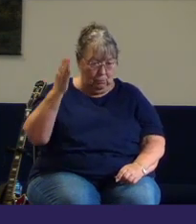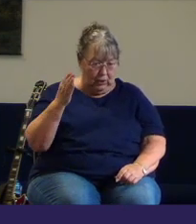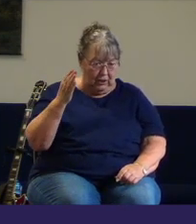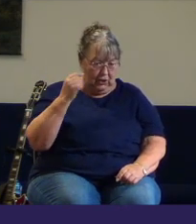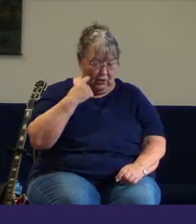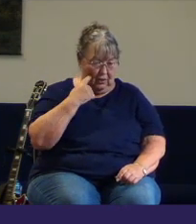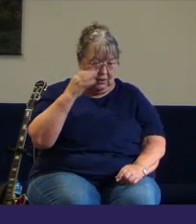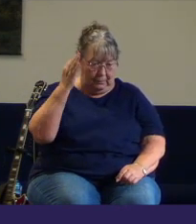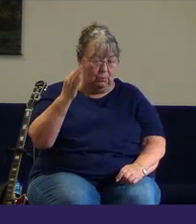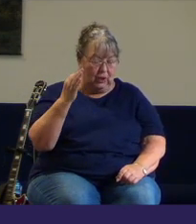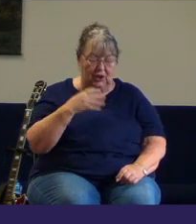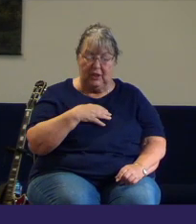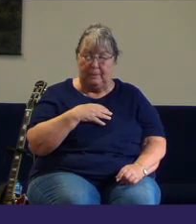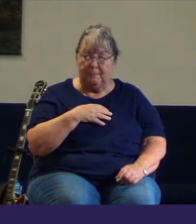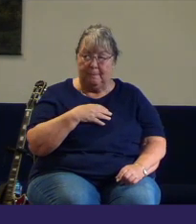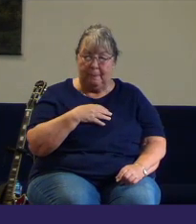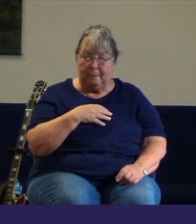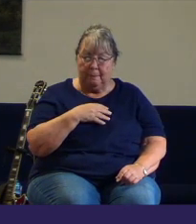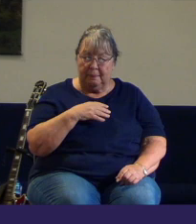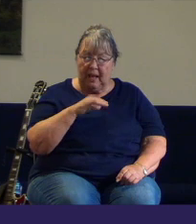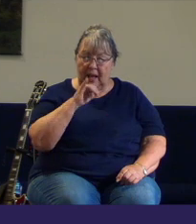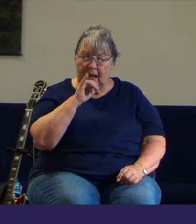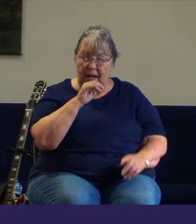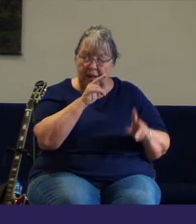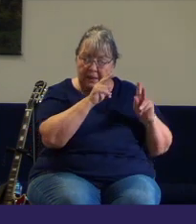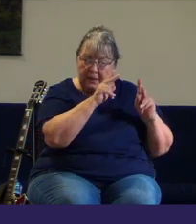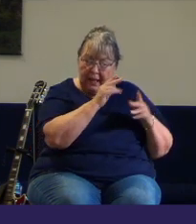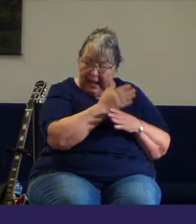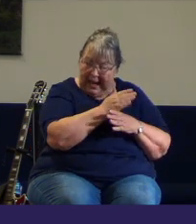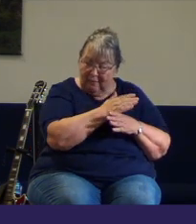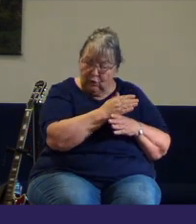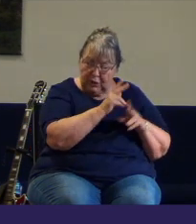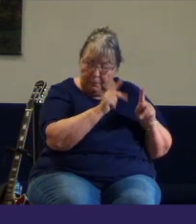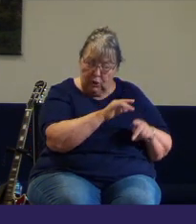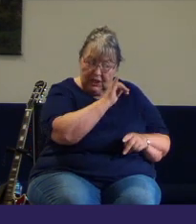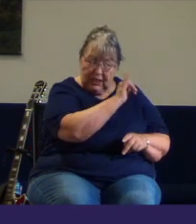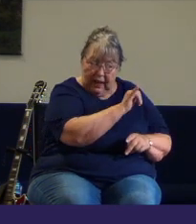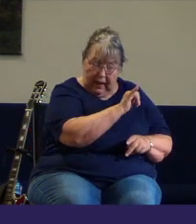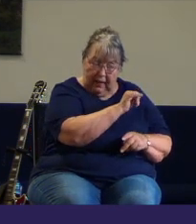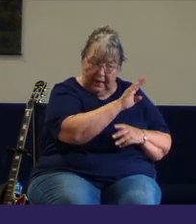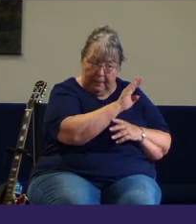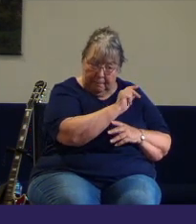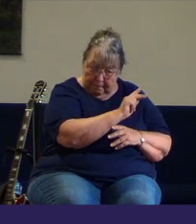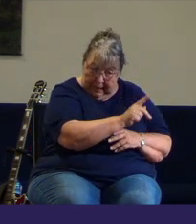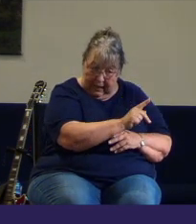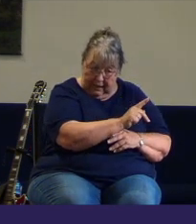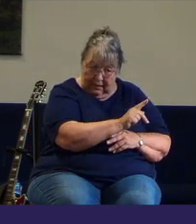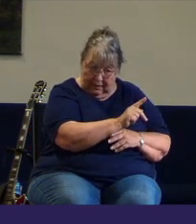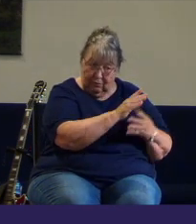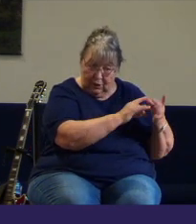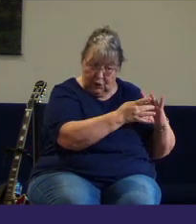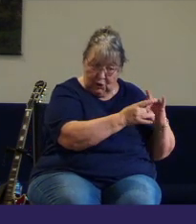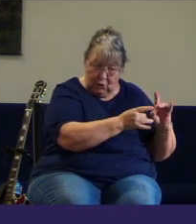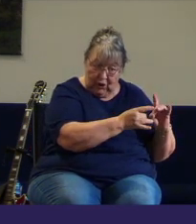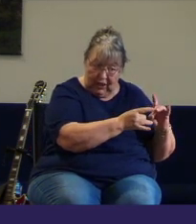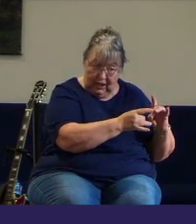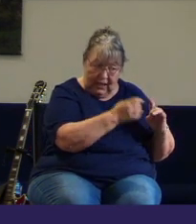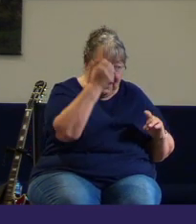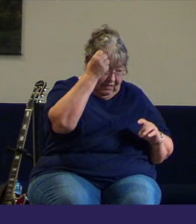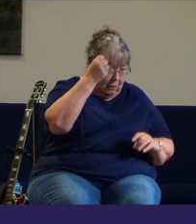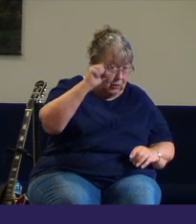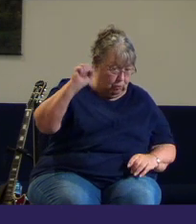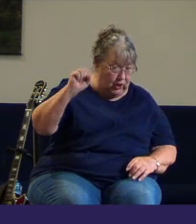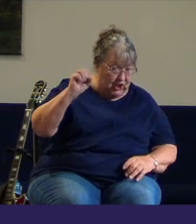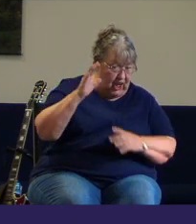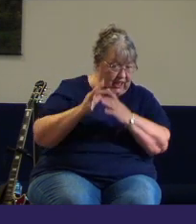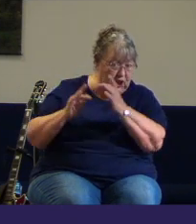You see, the average person in that bank would accept her lifestyle, but they would reject her preaching. My God provides my